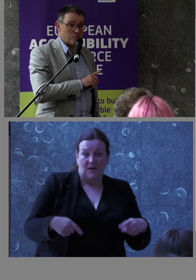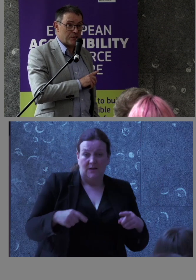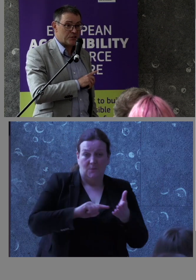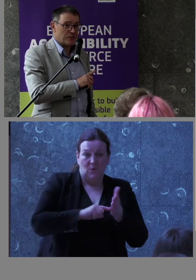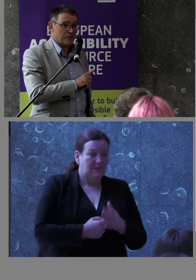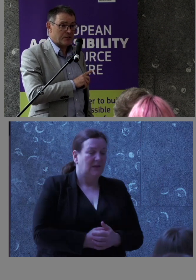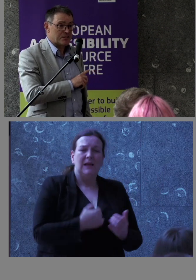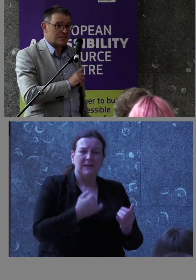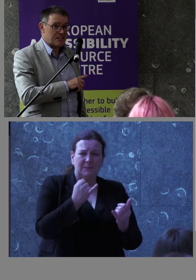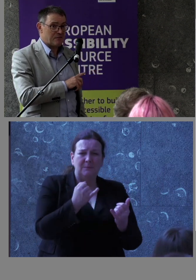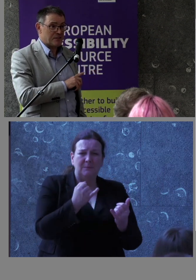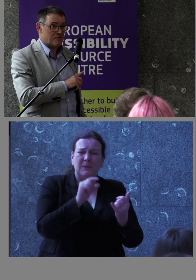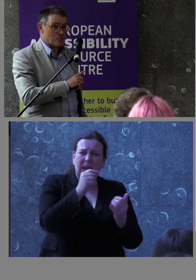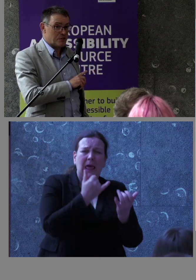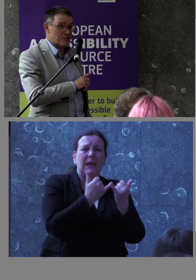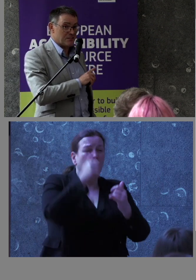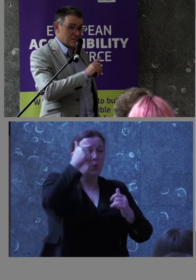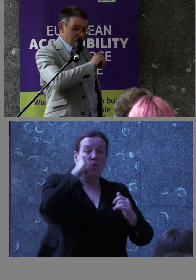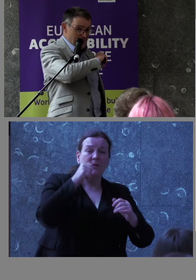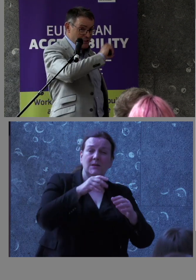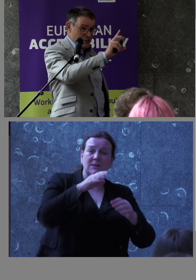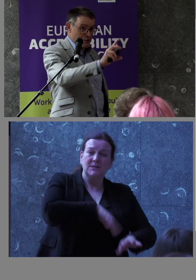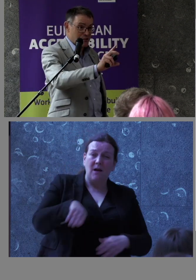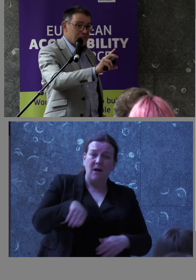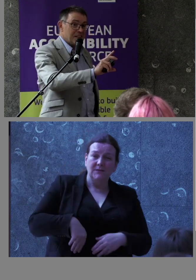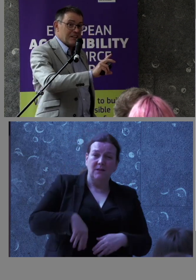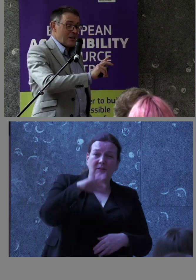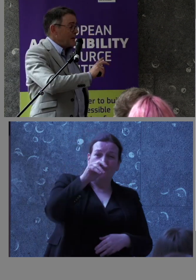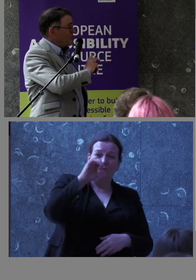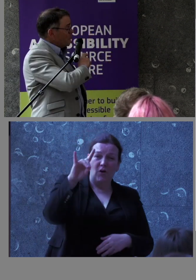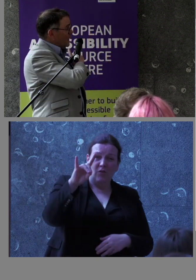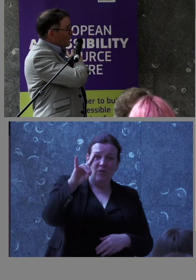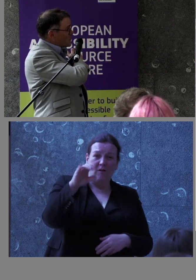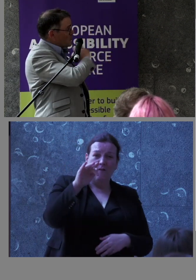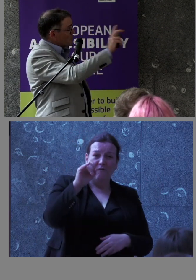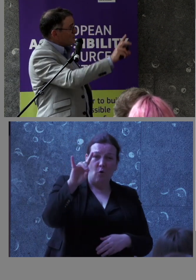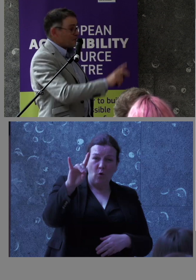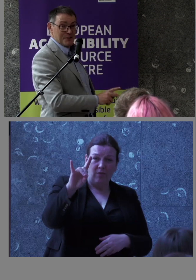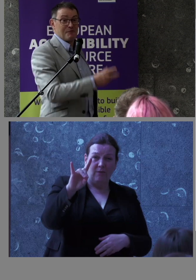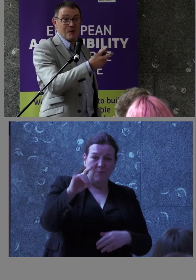it ticks that box in the middle there around usability, which is all about, you know,